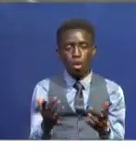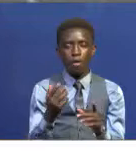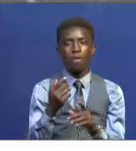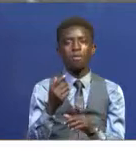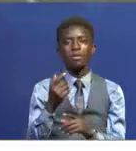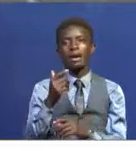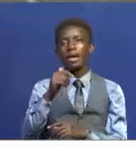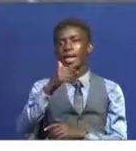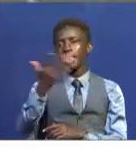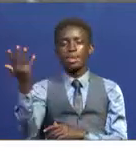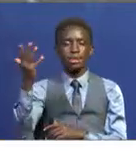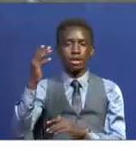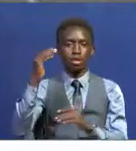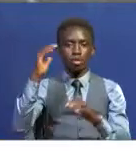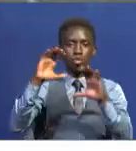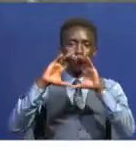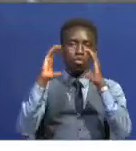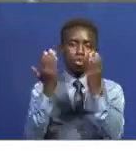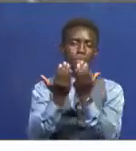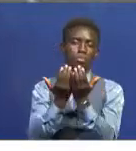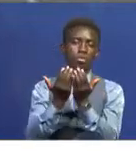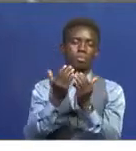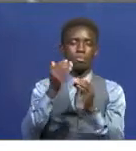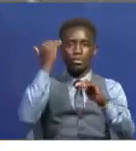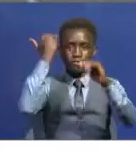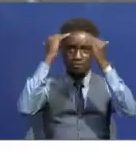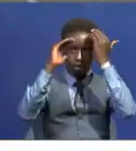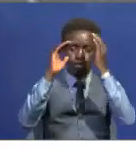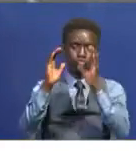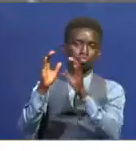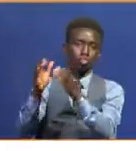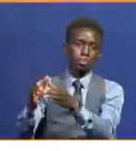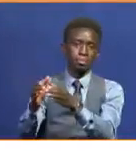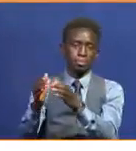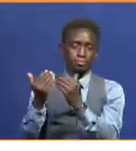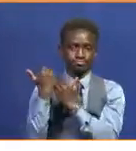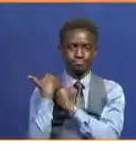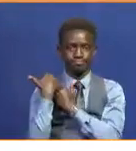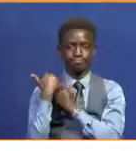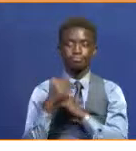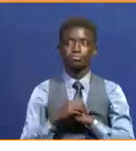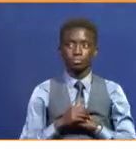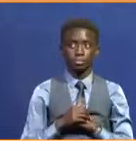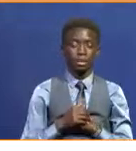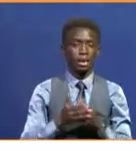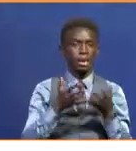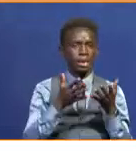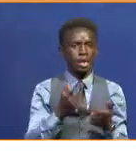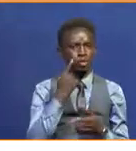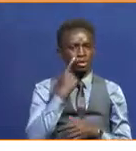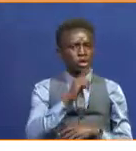global professional bodies. And how are policies of the central bank? Because all this has to be regulated by the central bank,